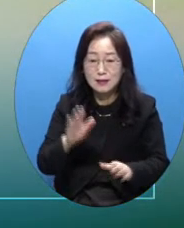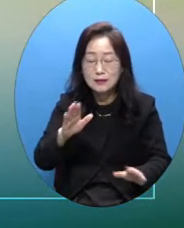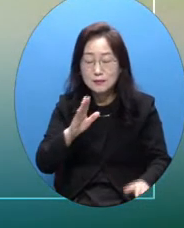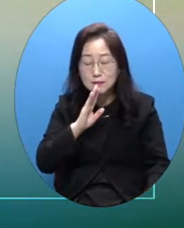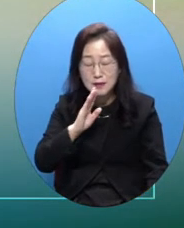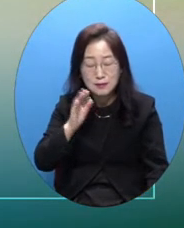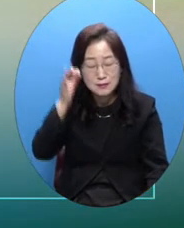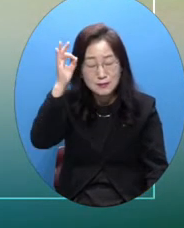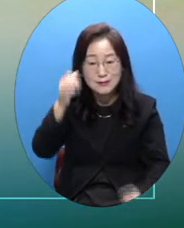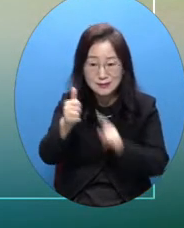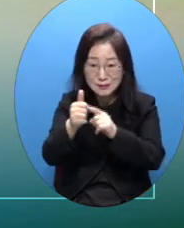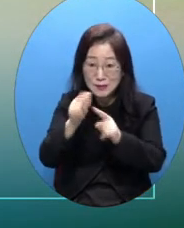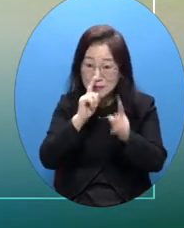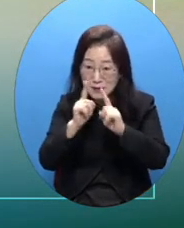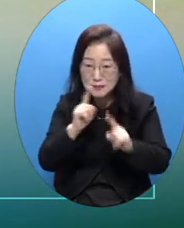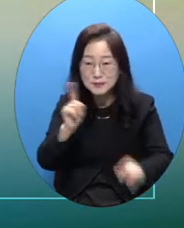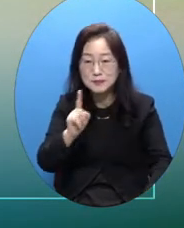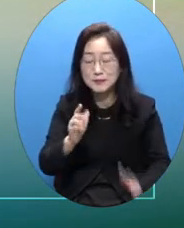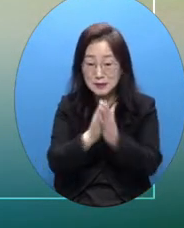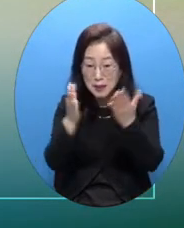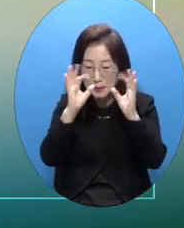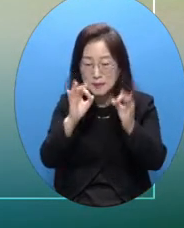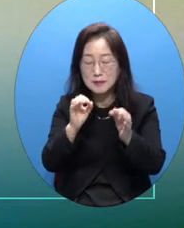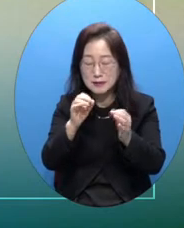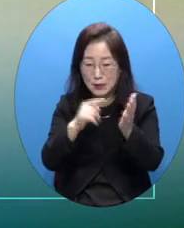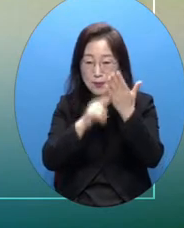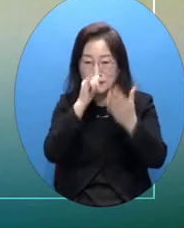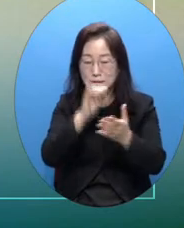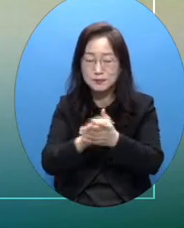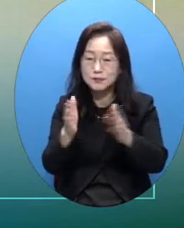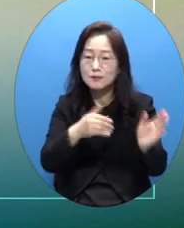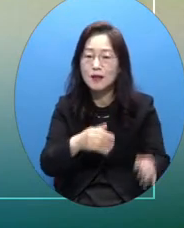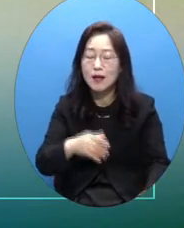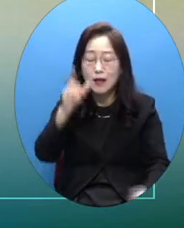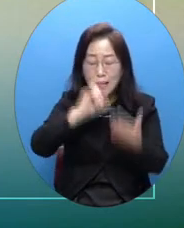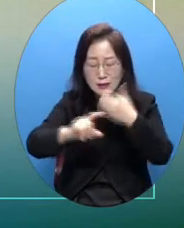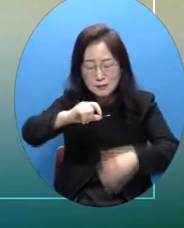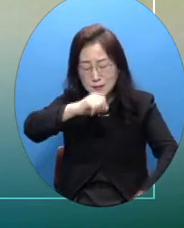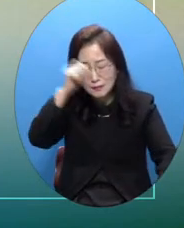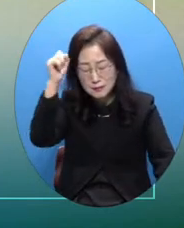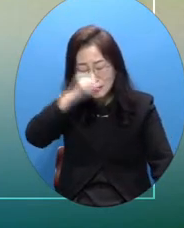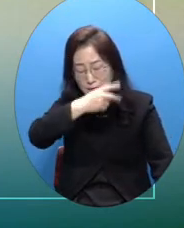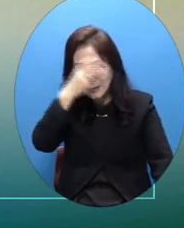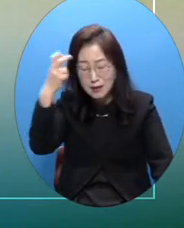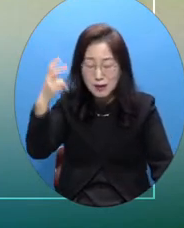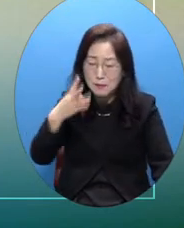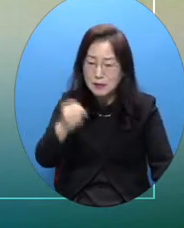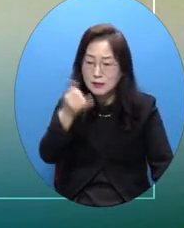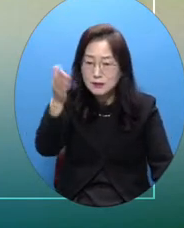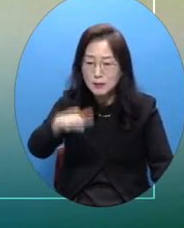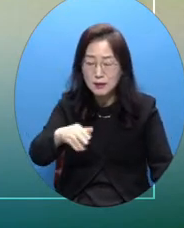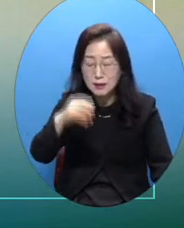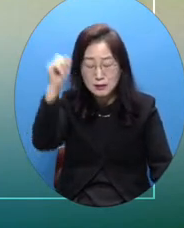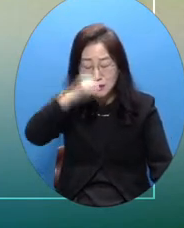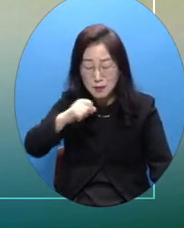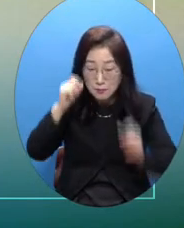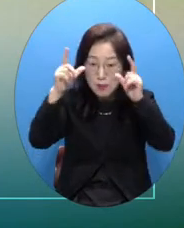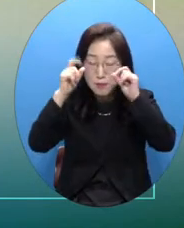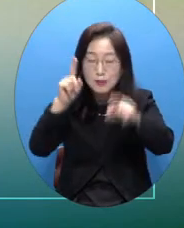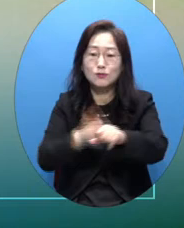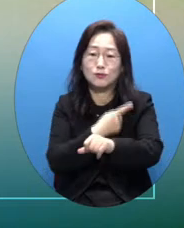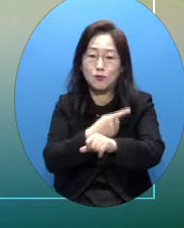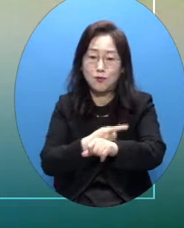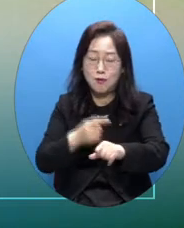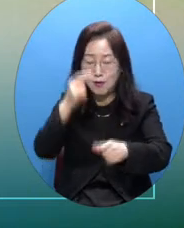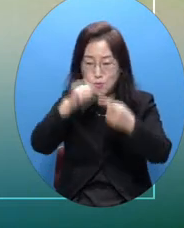pray and he then began to attend early morning service he set the following I wasn't